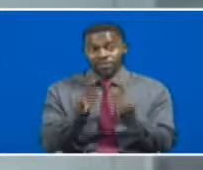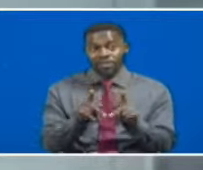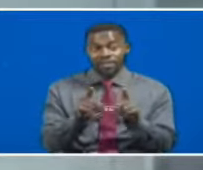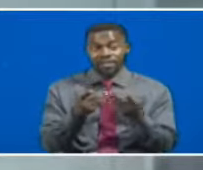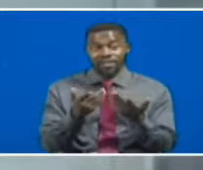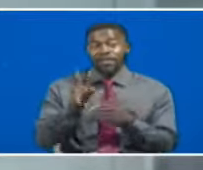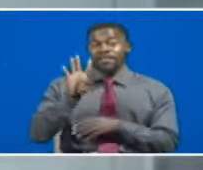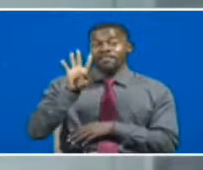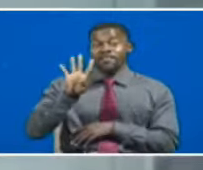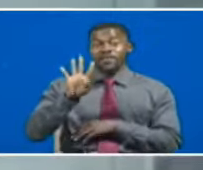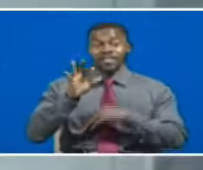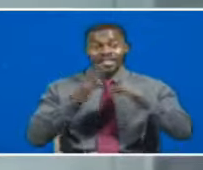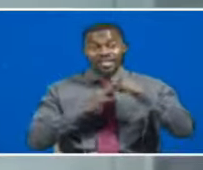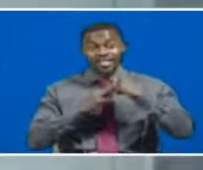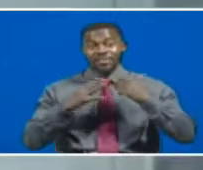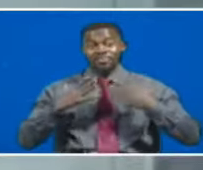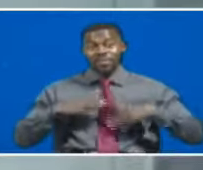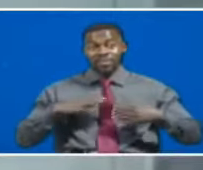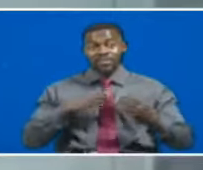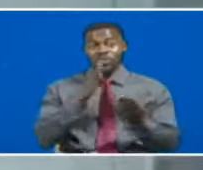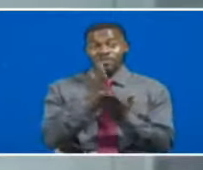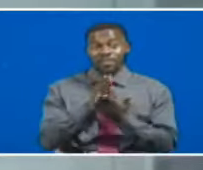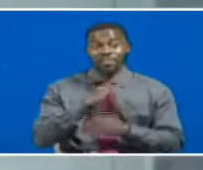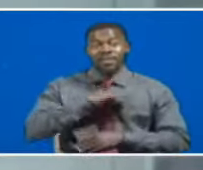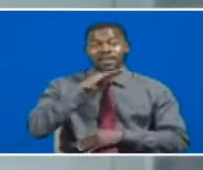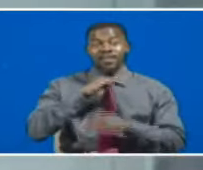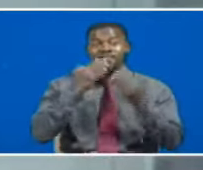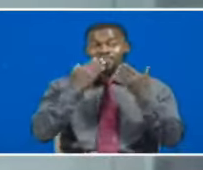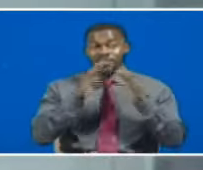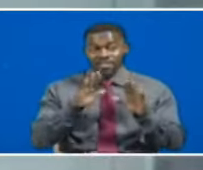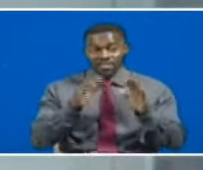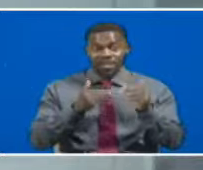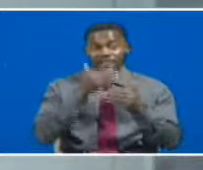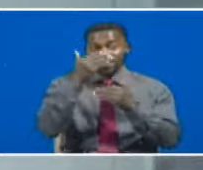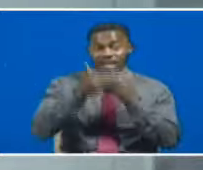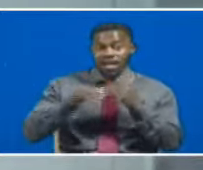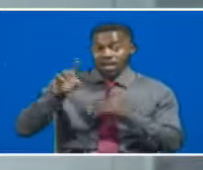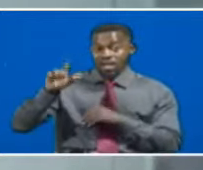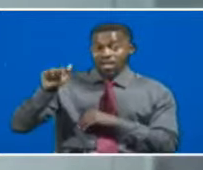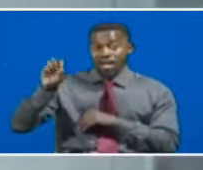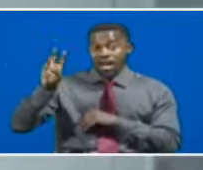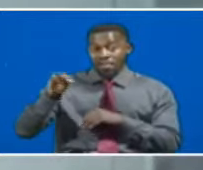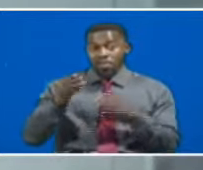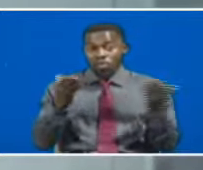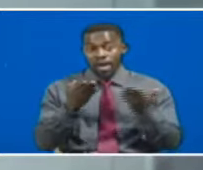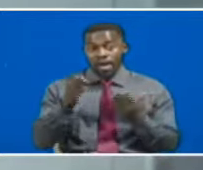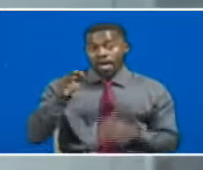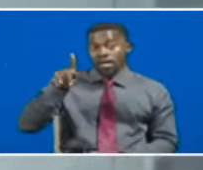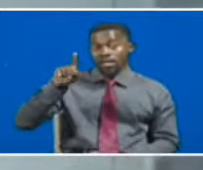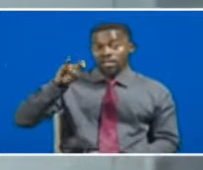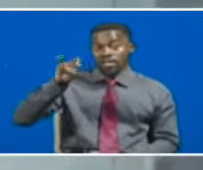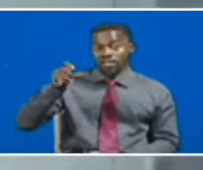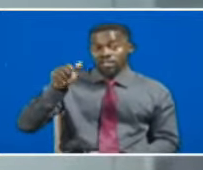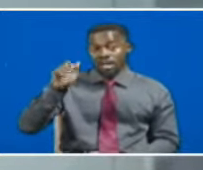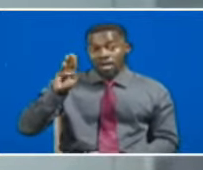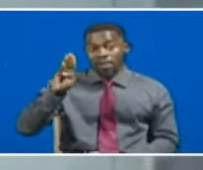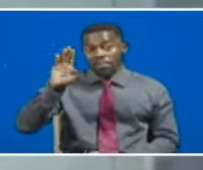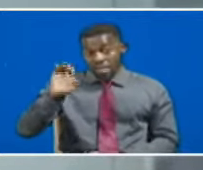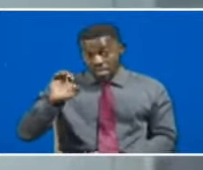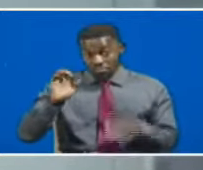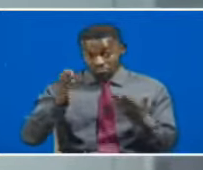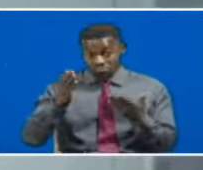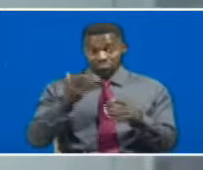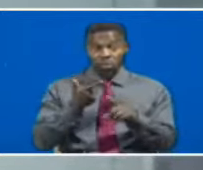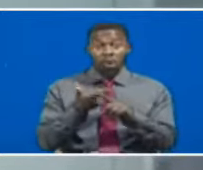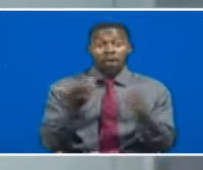At least 48 people have been confirmed dead after a seasonal dam in Kijabe at the border of Nakuru and Kiambu counties burst